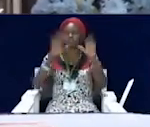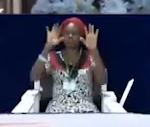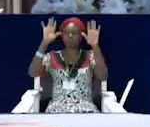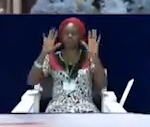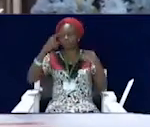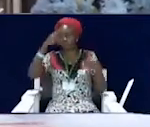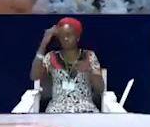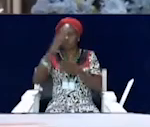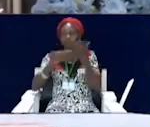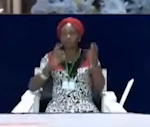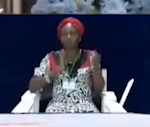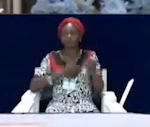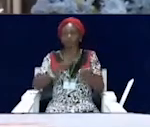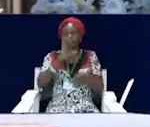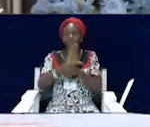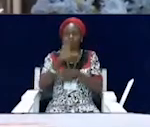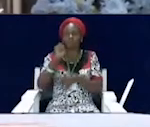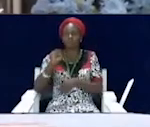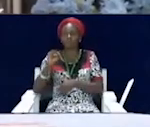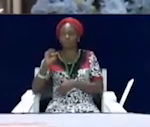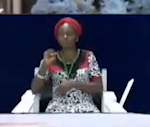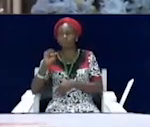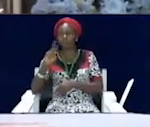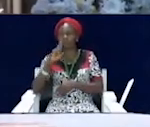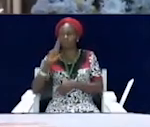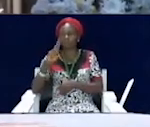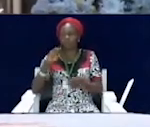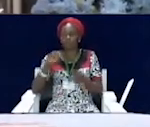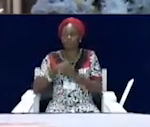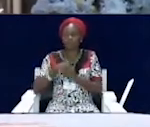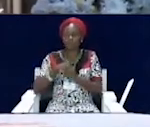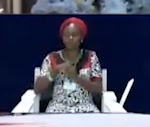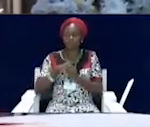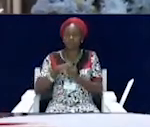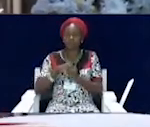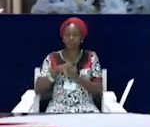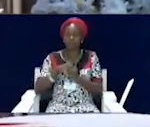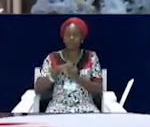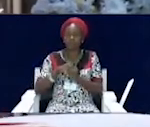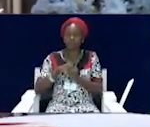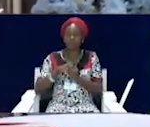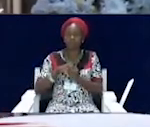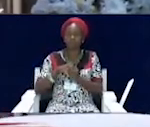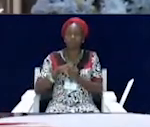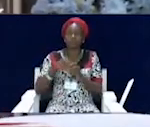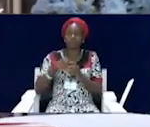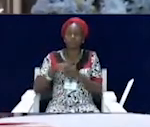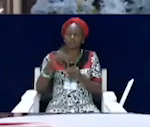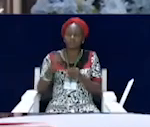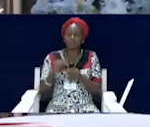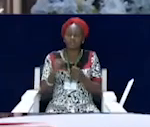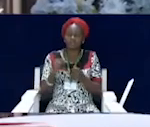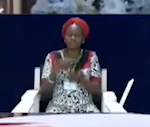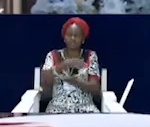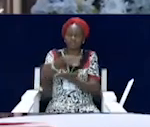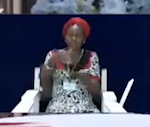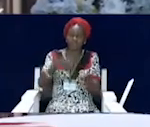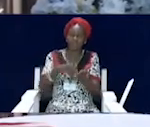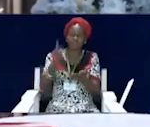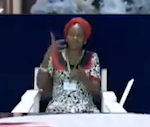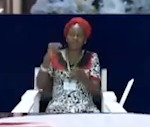Because some of our churches were in the very section where the earthquake took